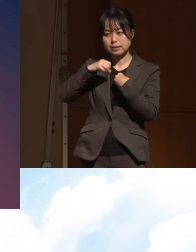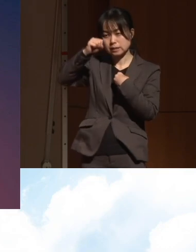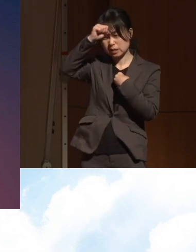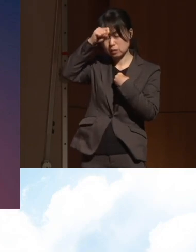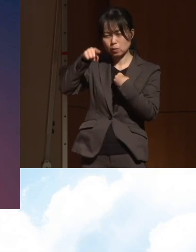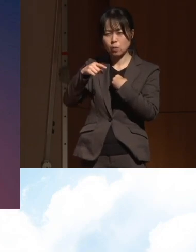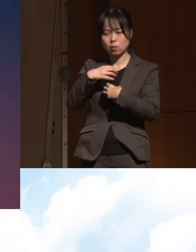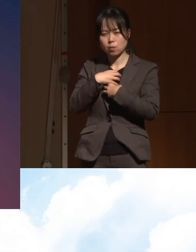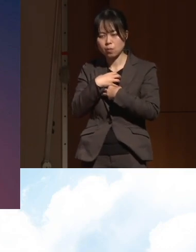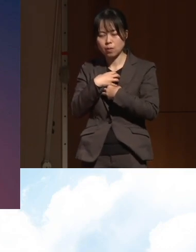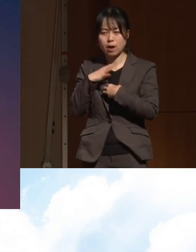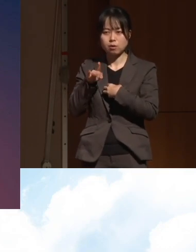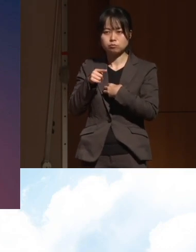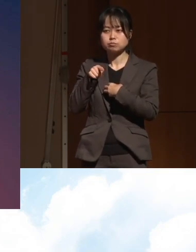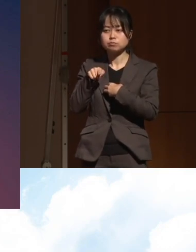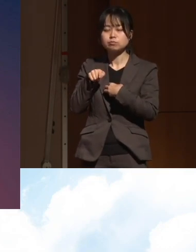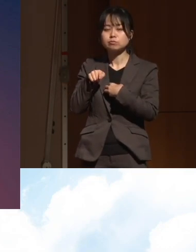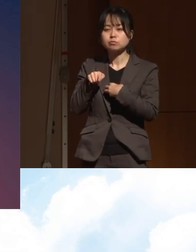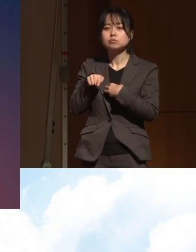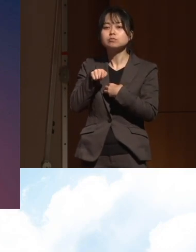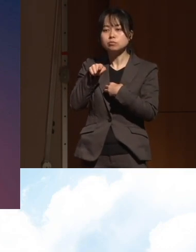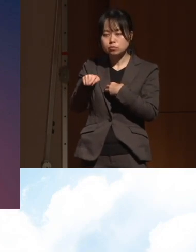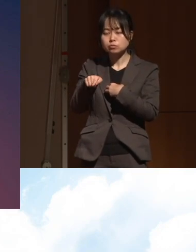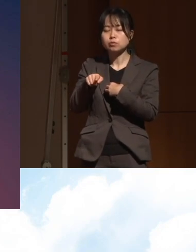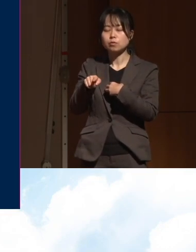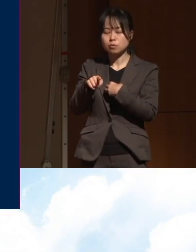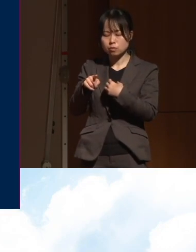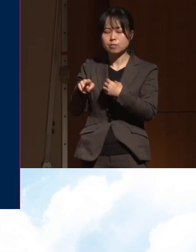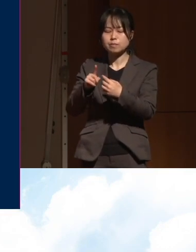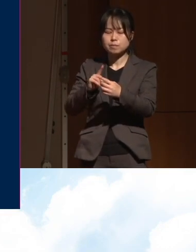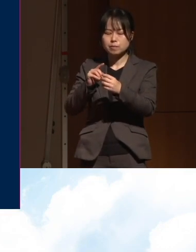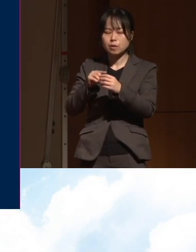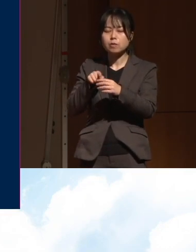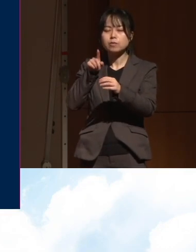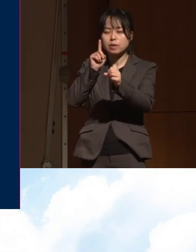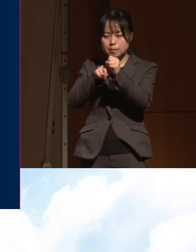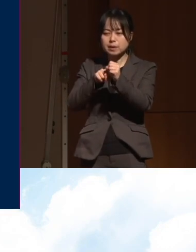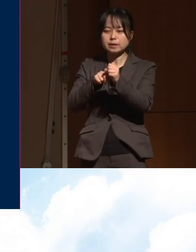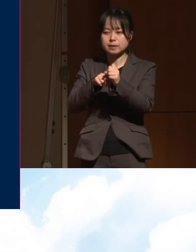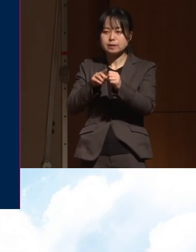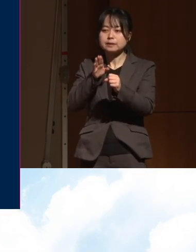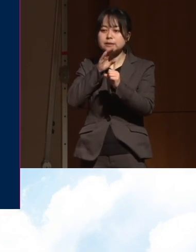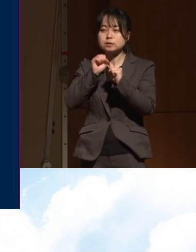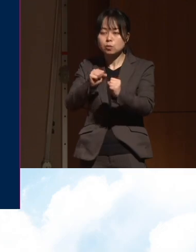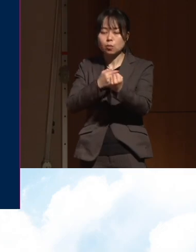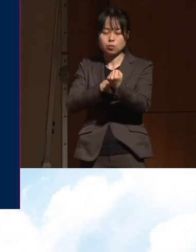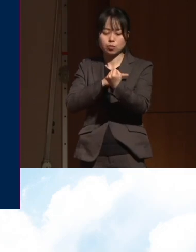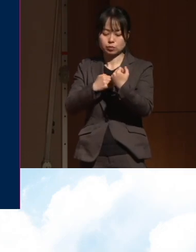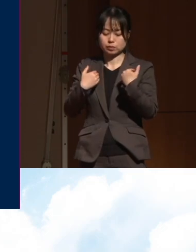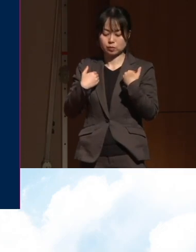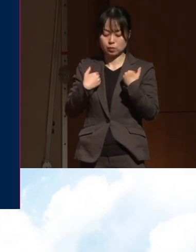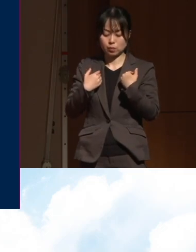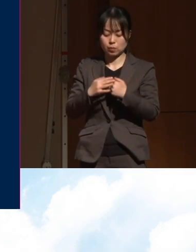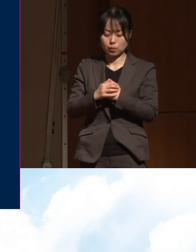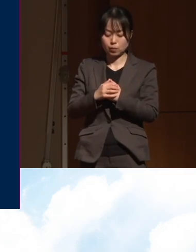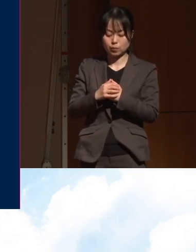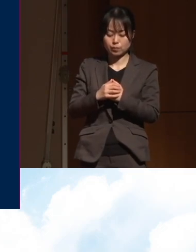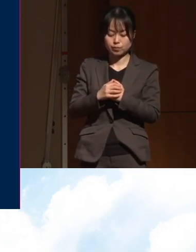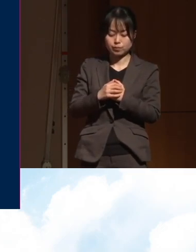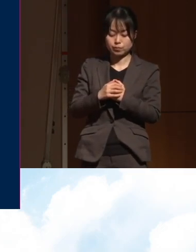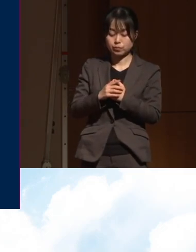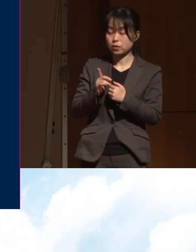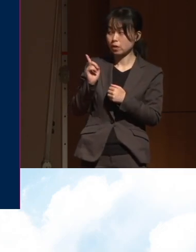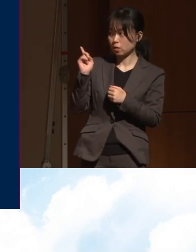Let me go to my first slide. This is a